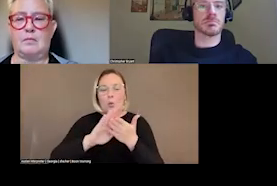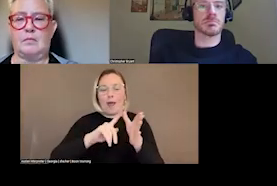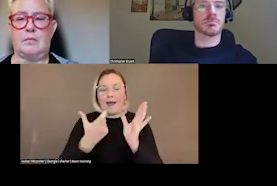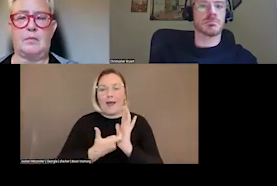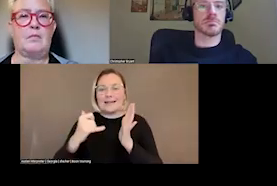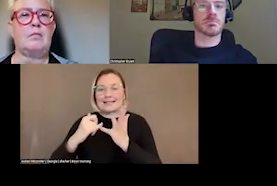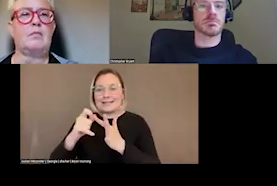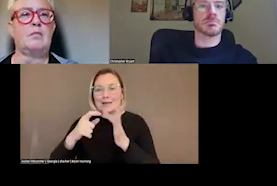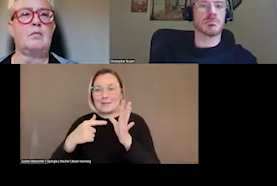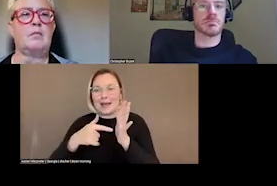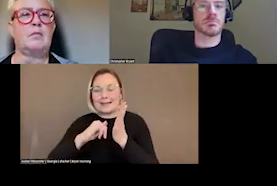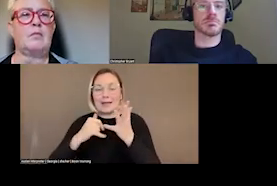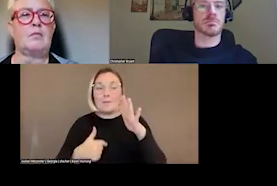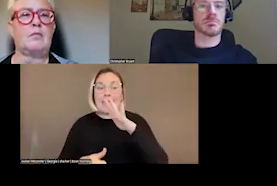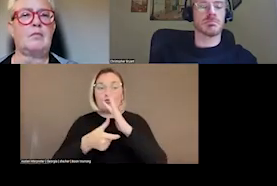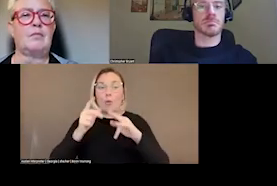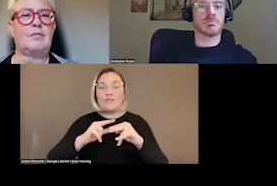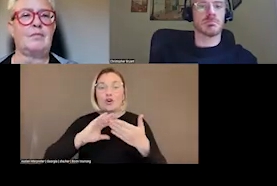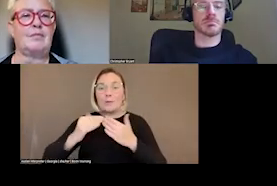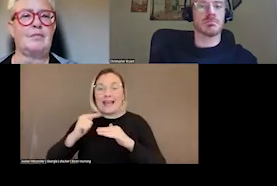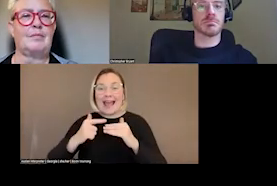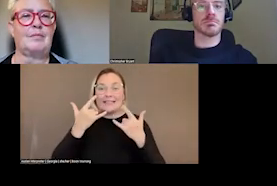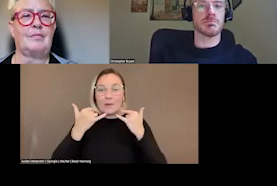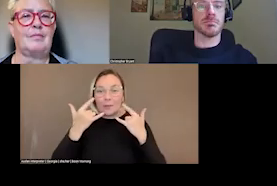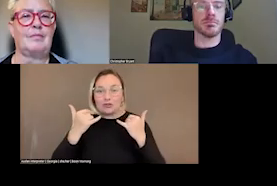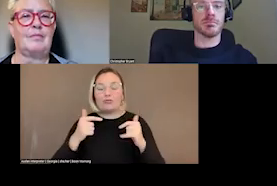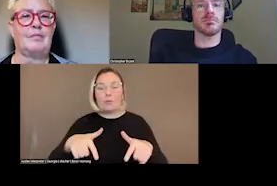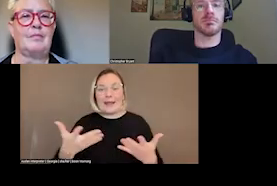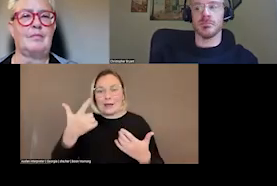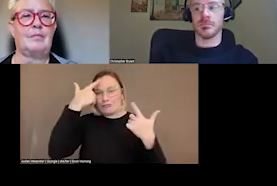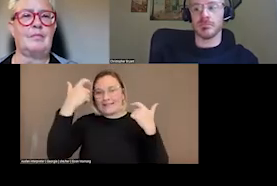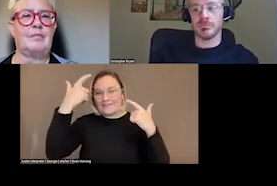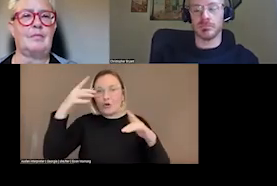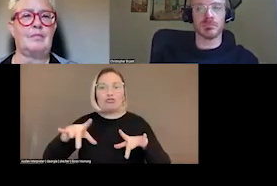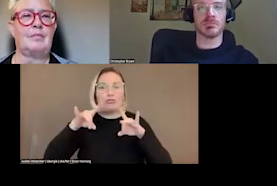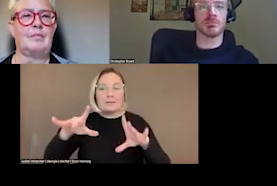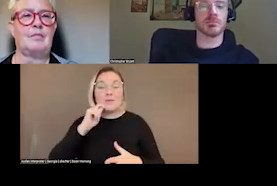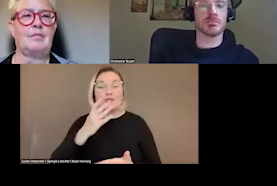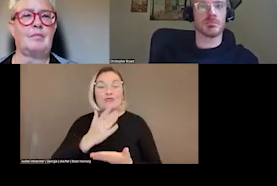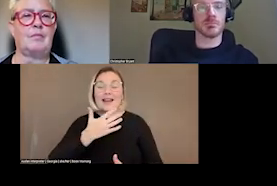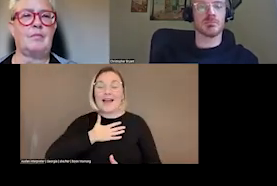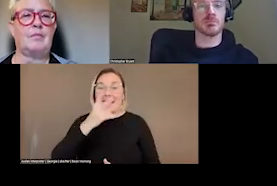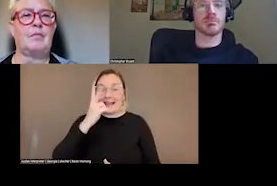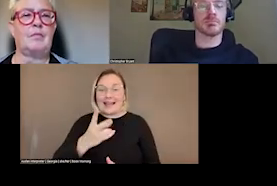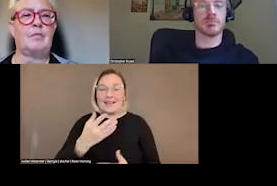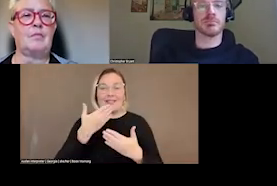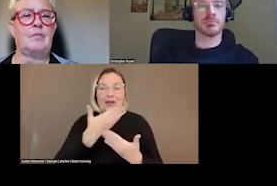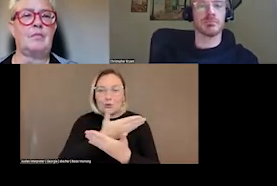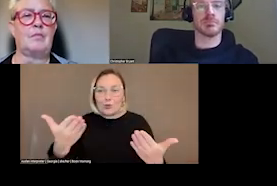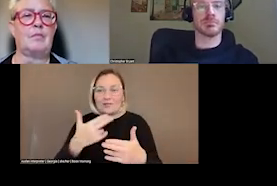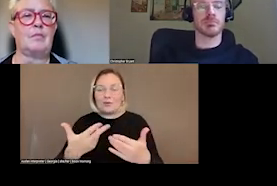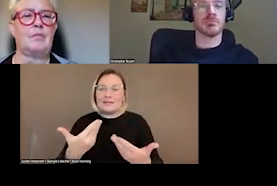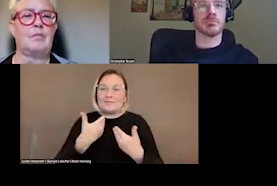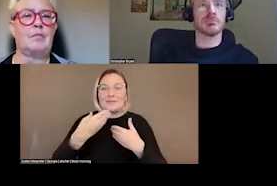am the head of Community and Experimental at Creative Australia. I'd really like to once again thank you all for spending some time